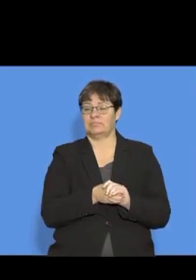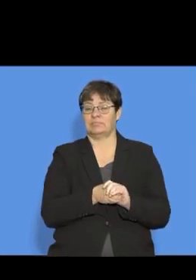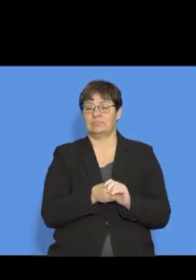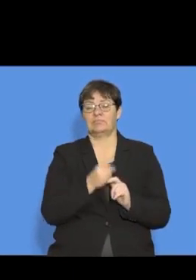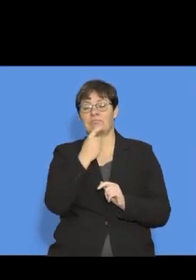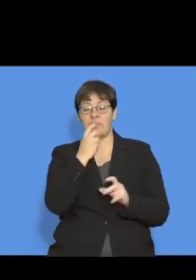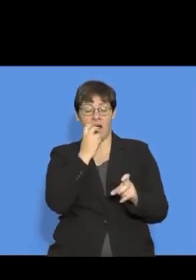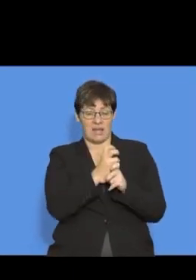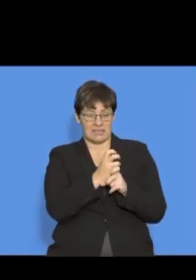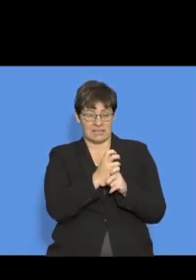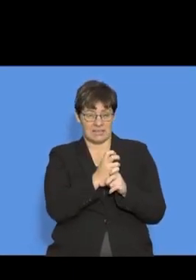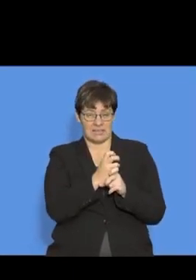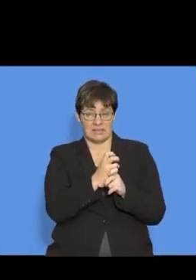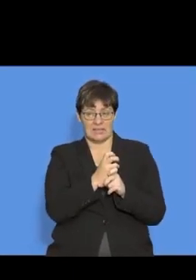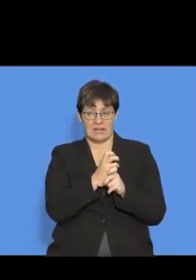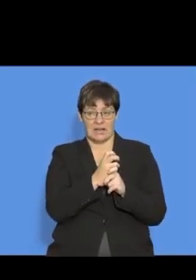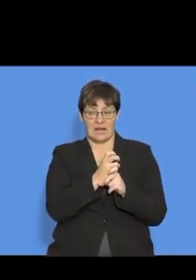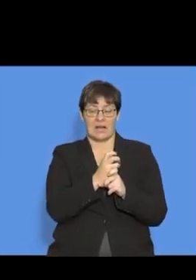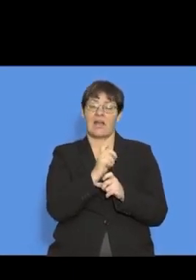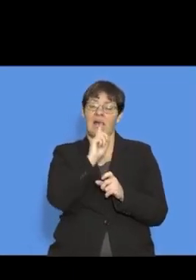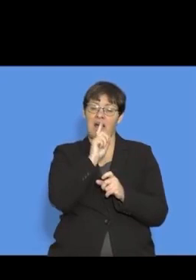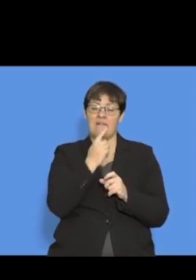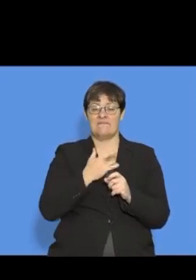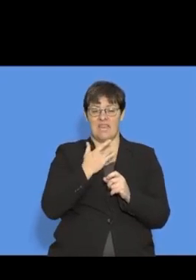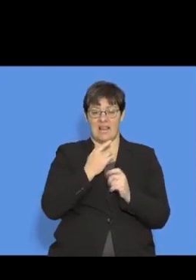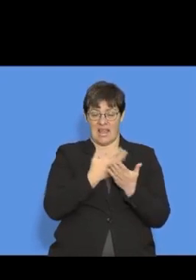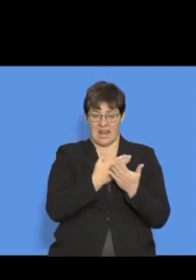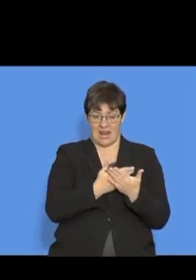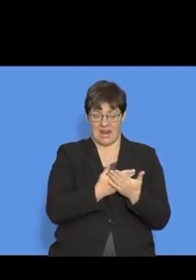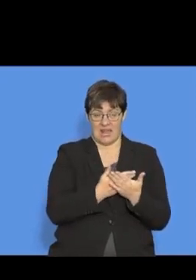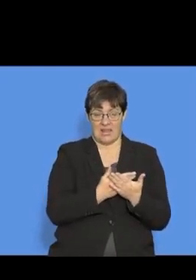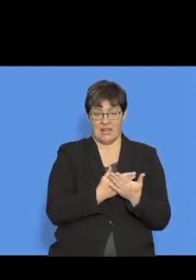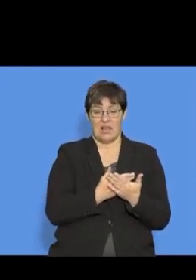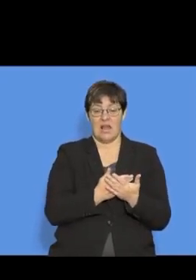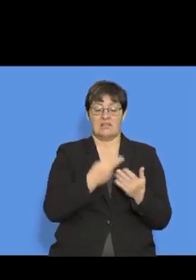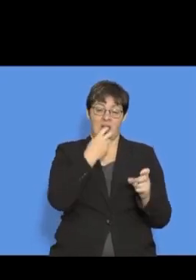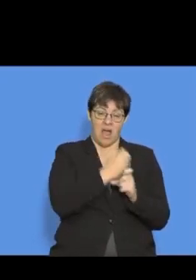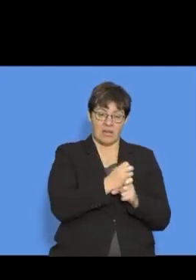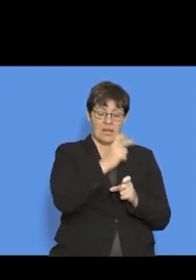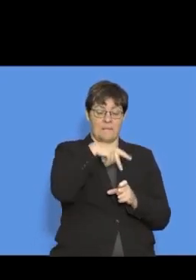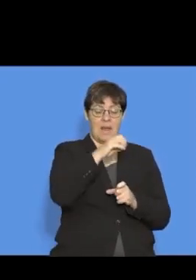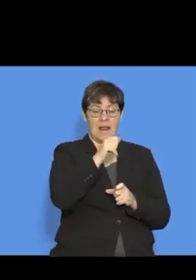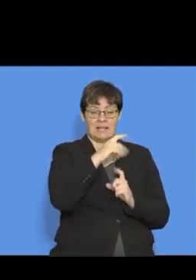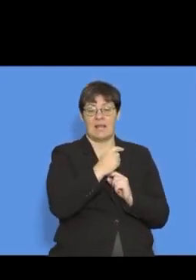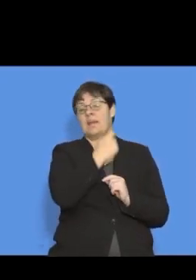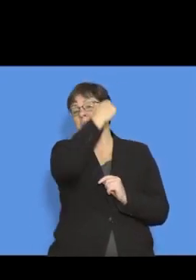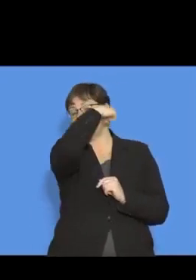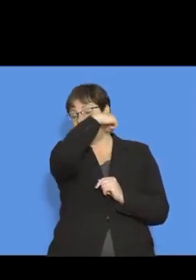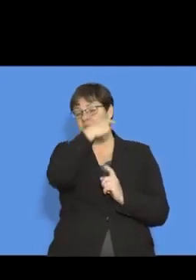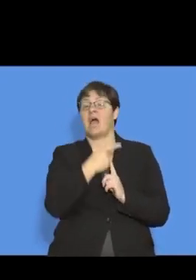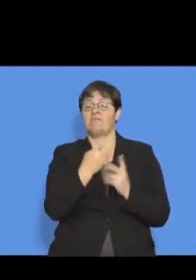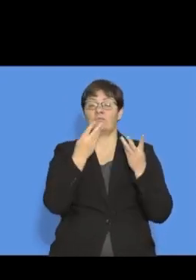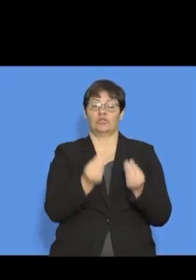up here, that hard part in which you often can touch and feel, that's the hard palate, and further back we